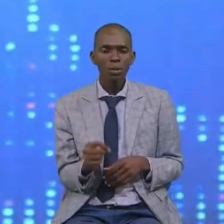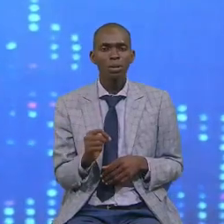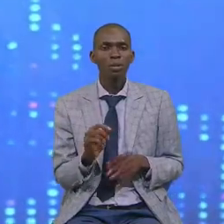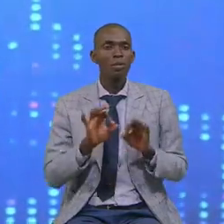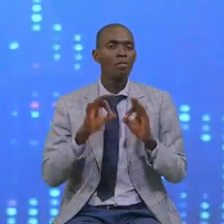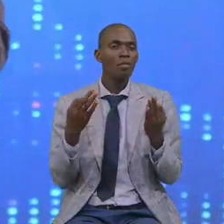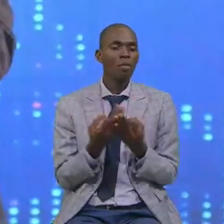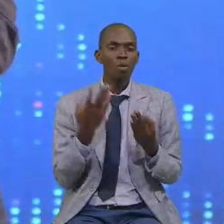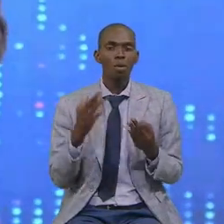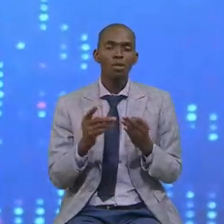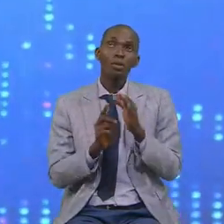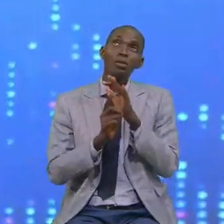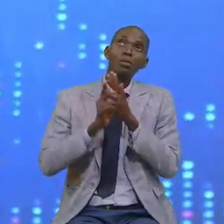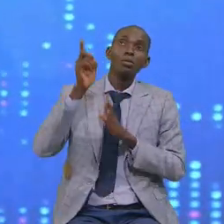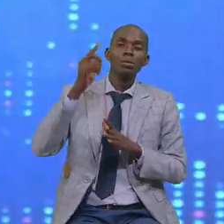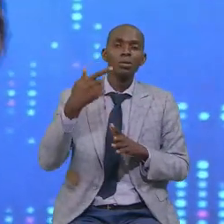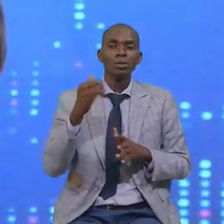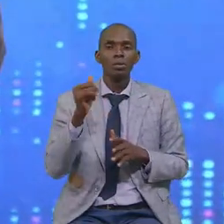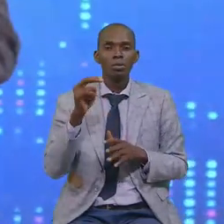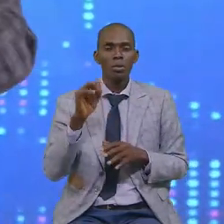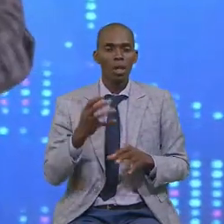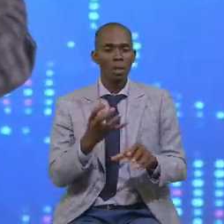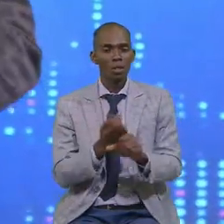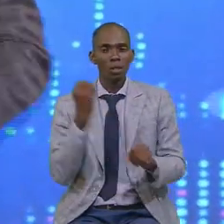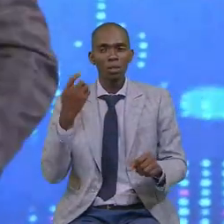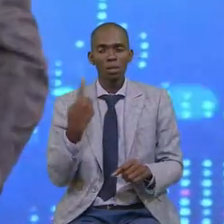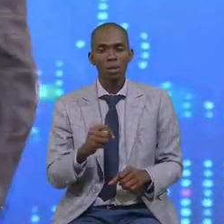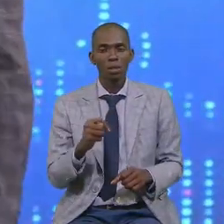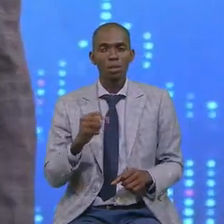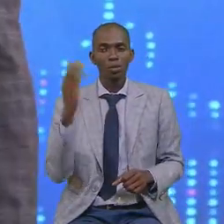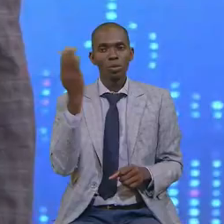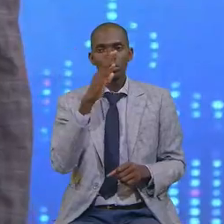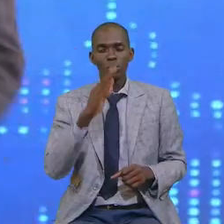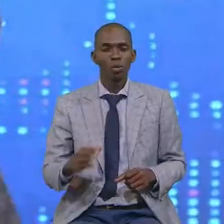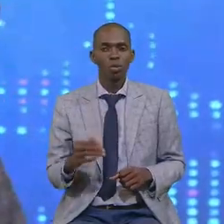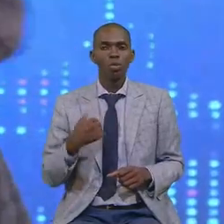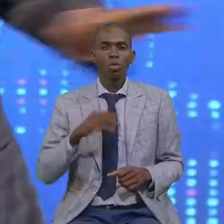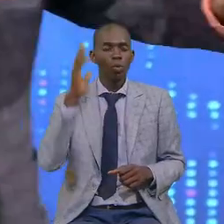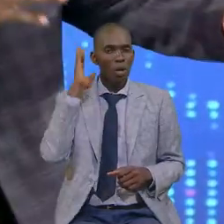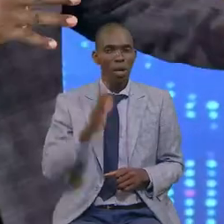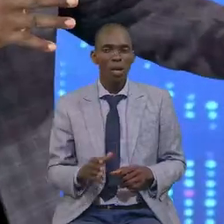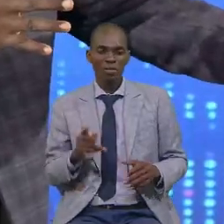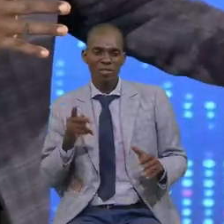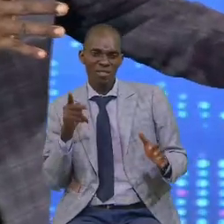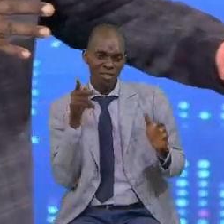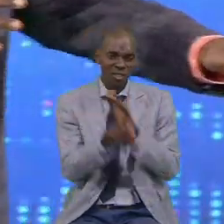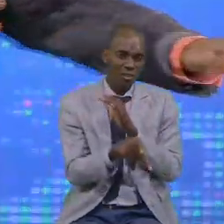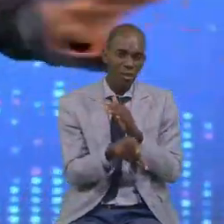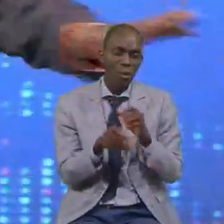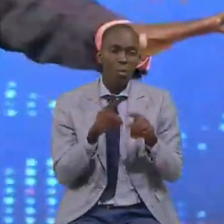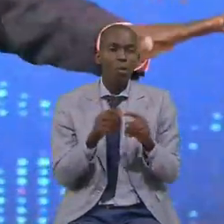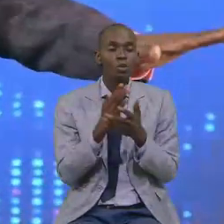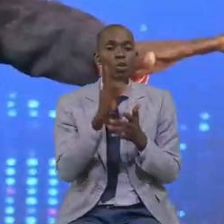of Goliath took the sword, would have killed him, except that somebody came